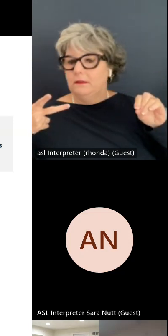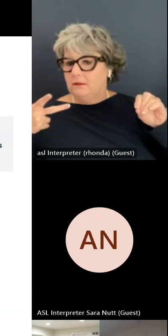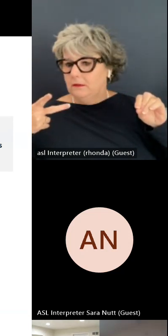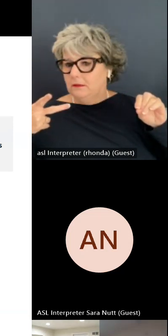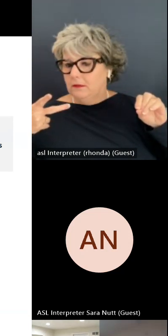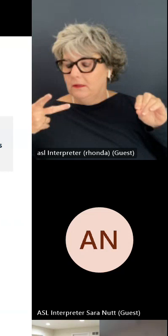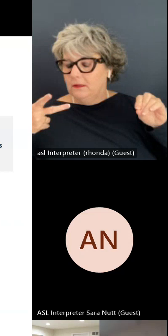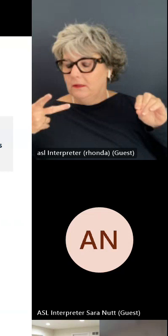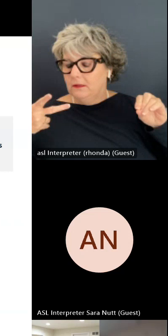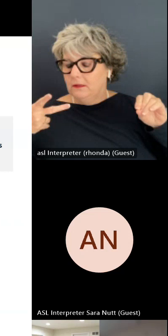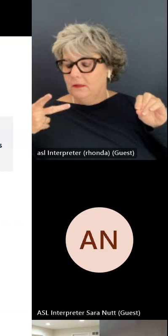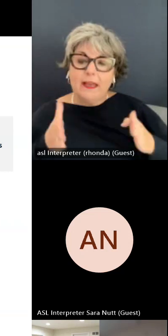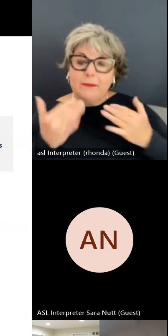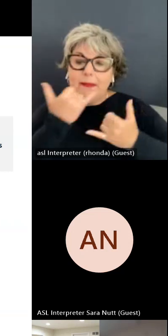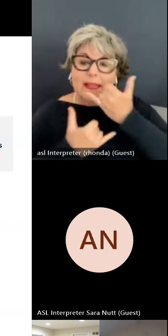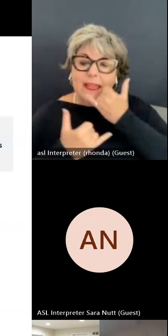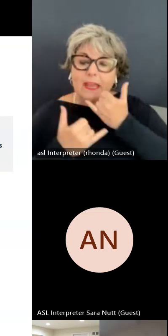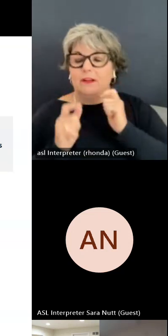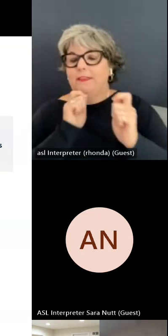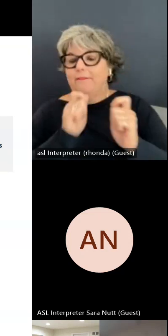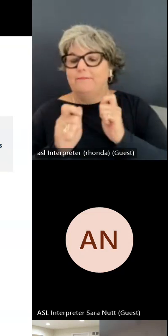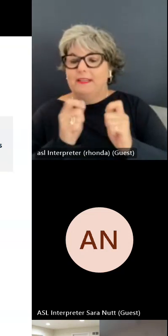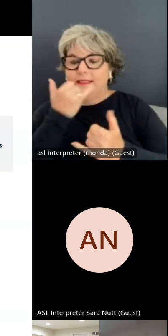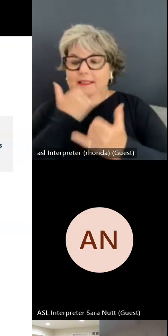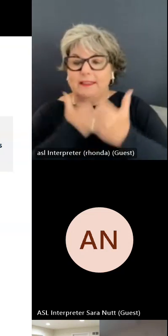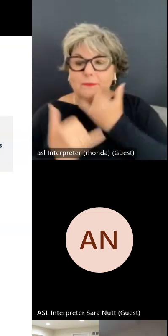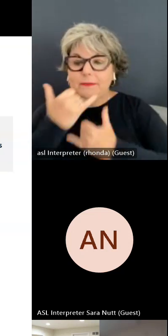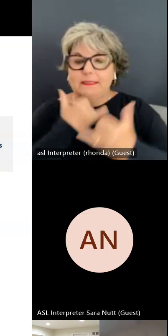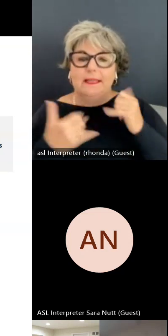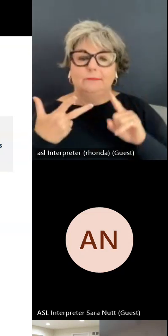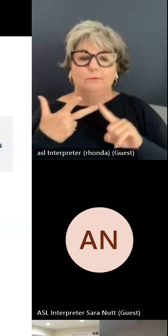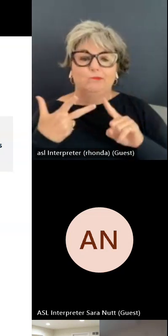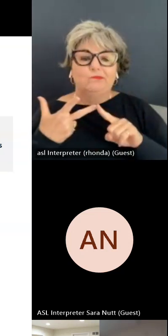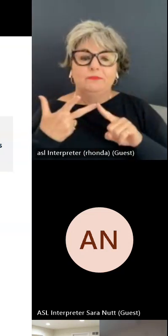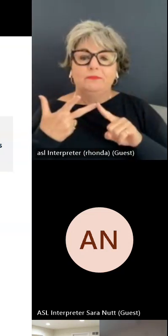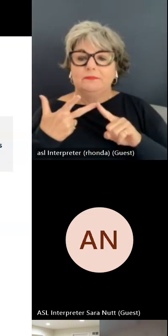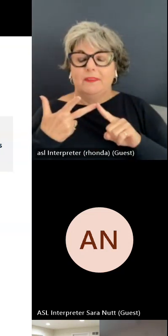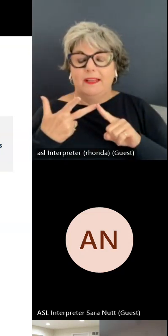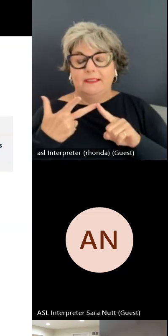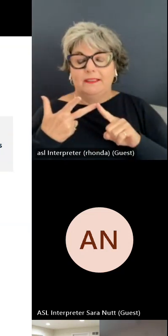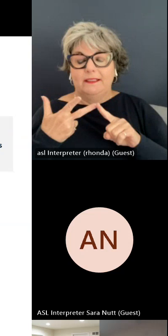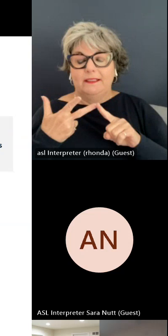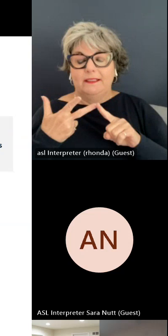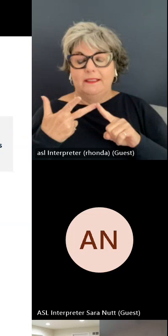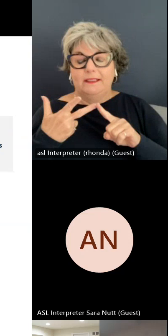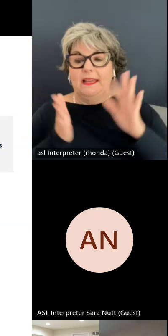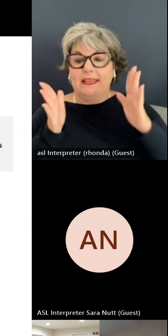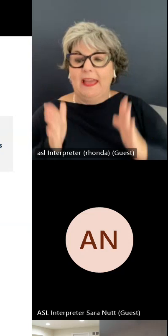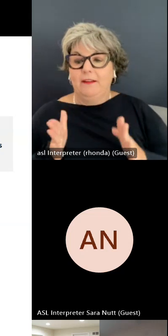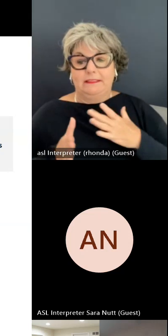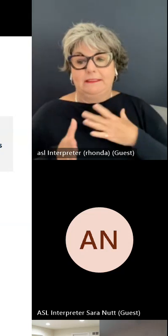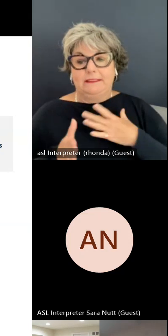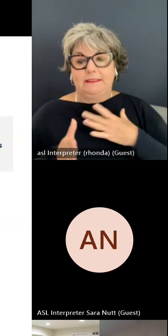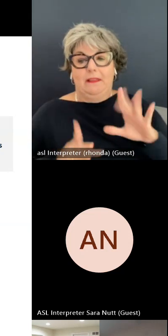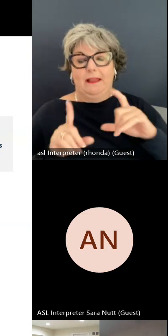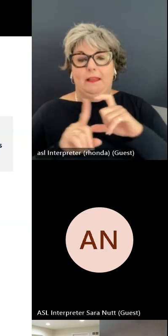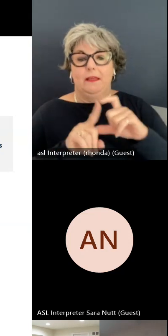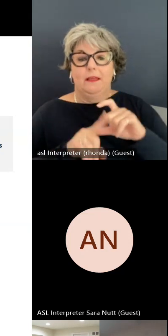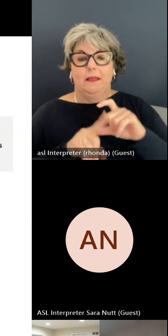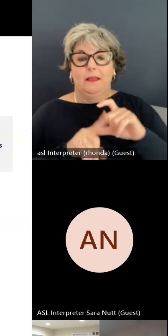an error and now they're fixing it, right? That's kind of a crude way, and the accountants would probably not go with it. But this